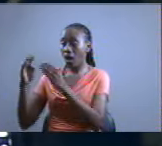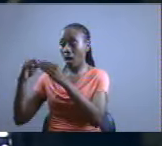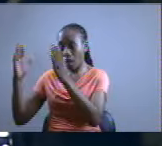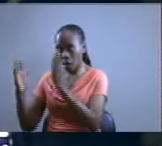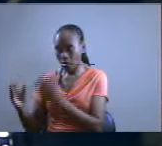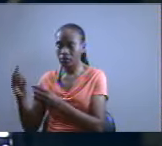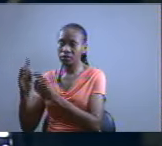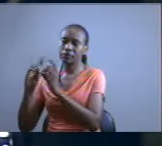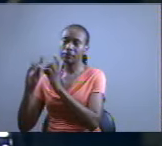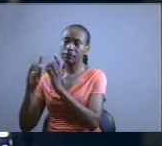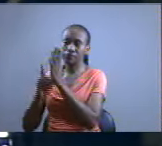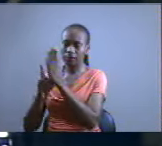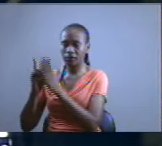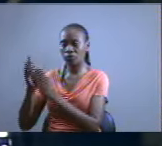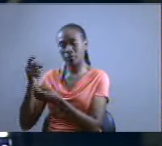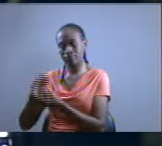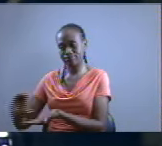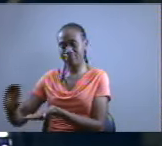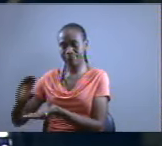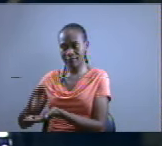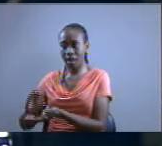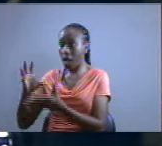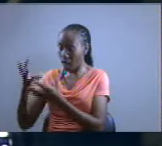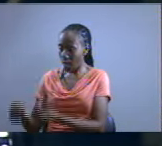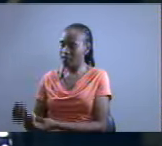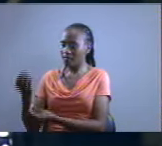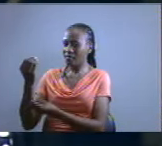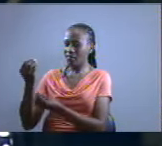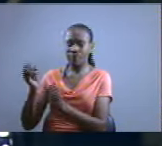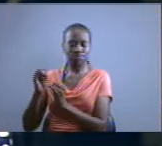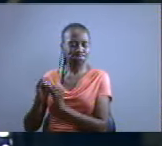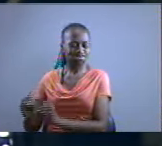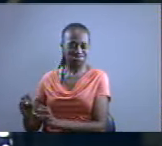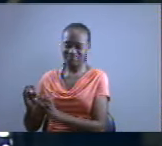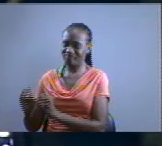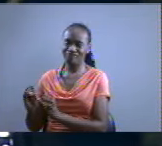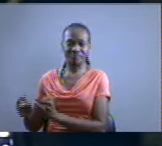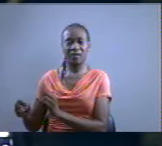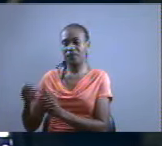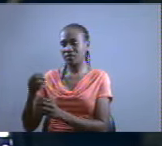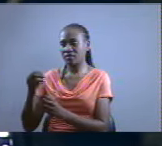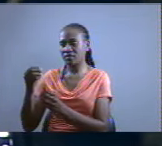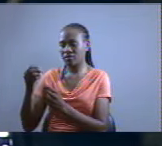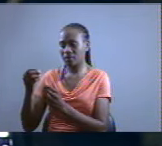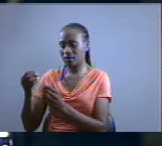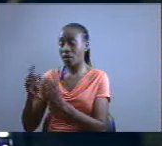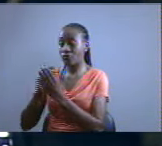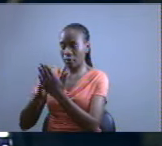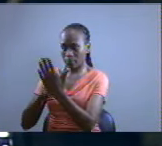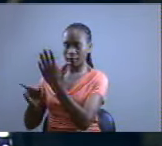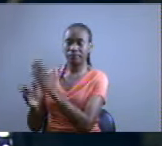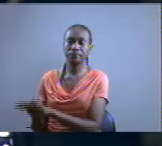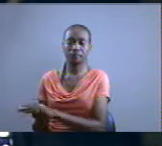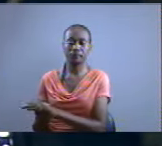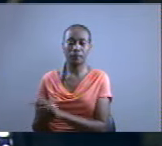Fund, received bad qualified opinions. Over the period